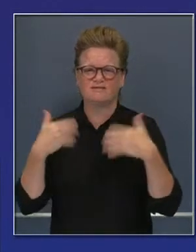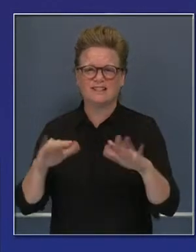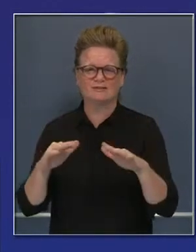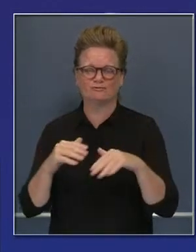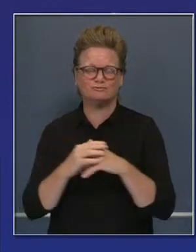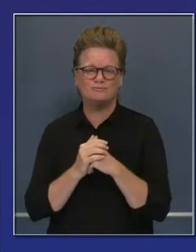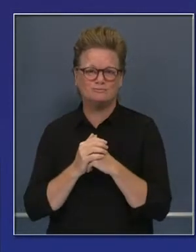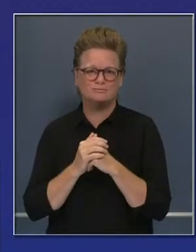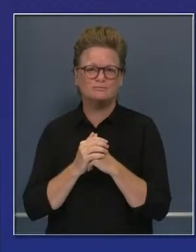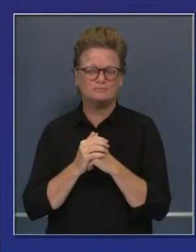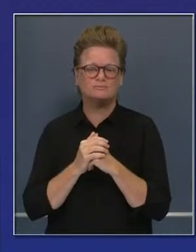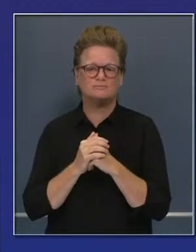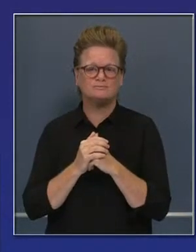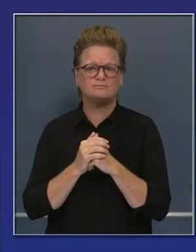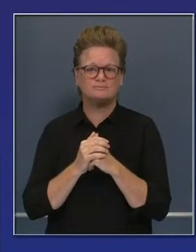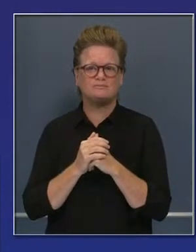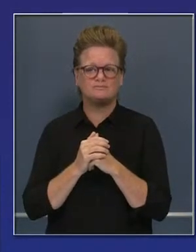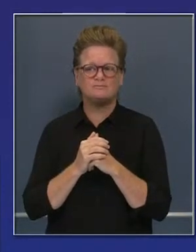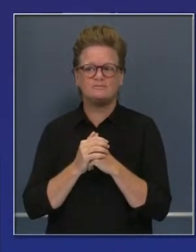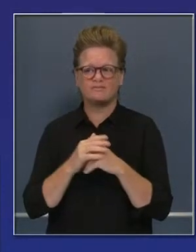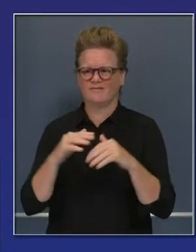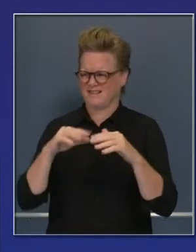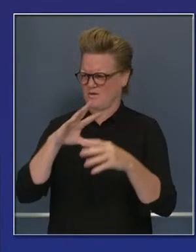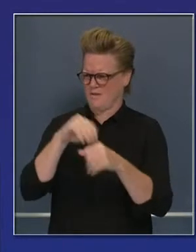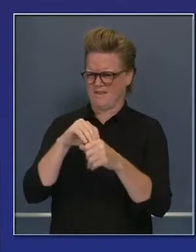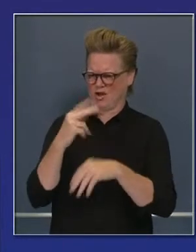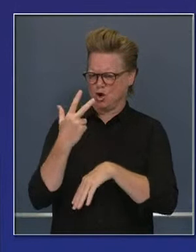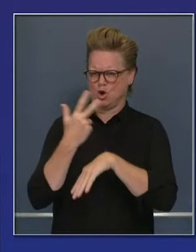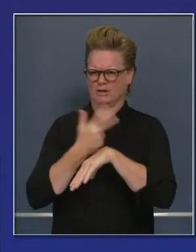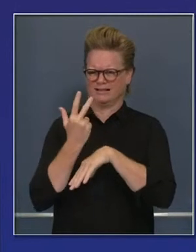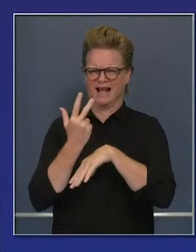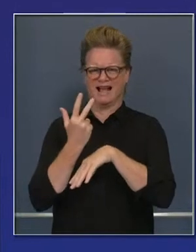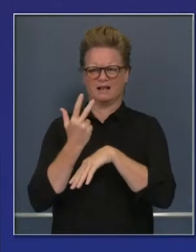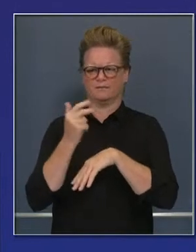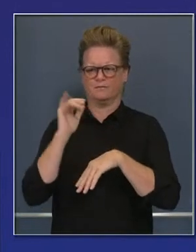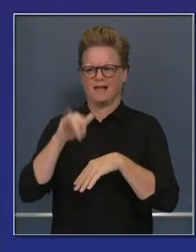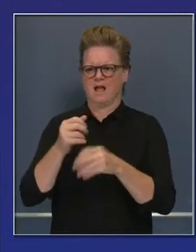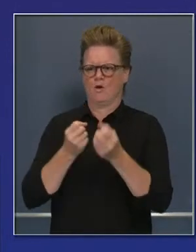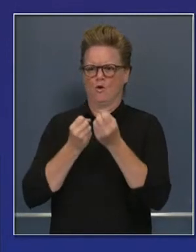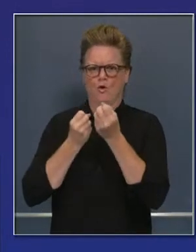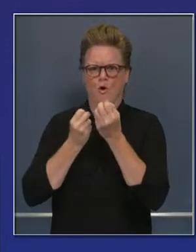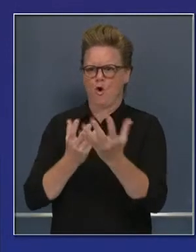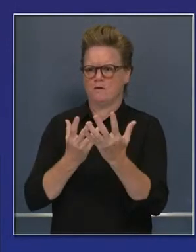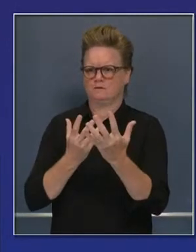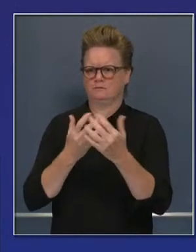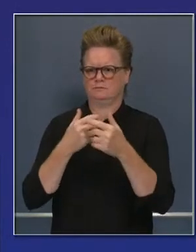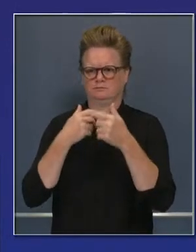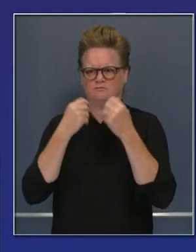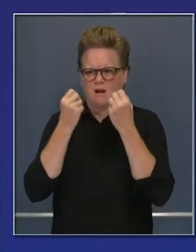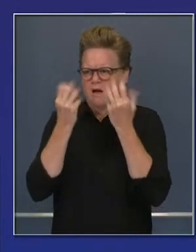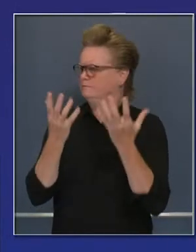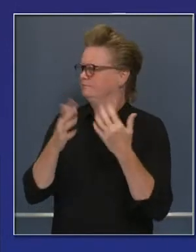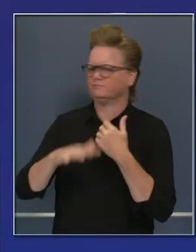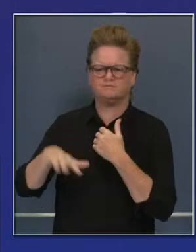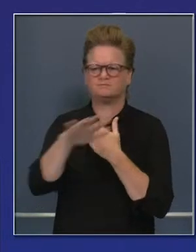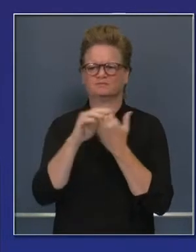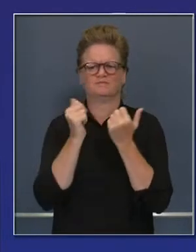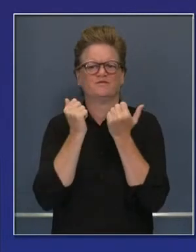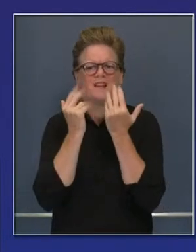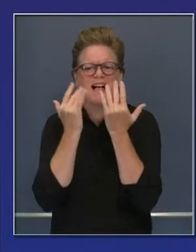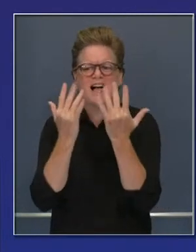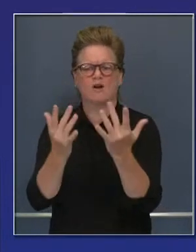a 72-hour period, but ongoing dry lightning strikes that we experienced for a week